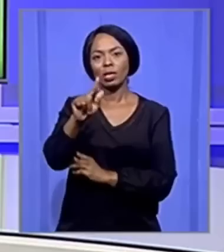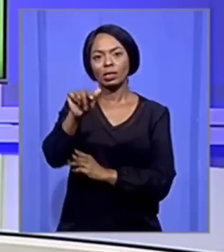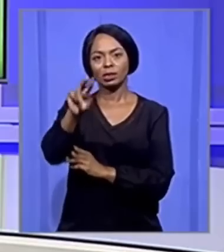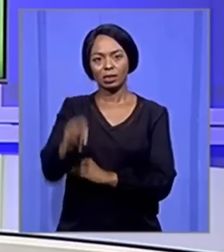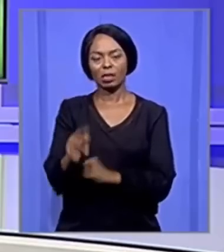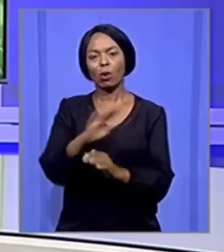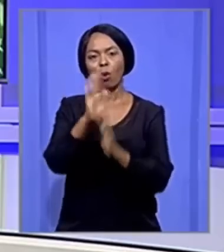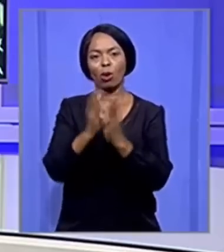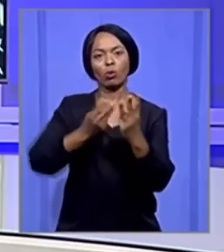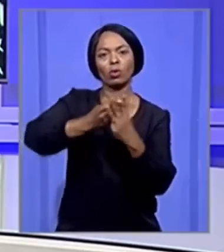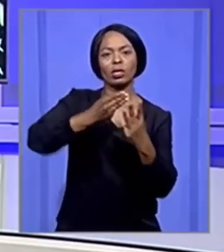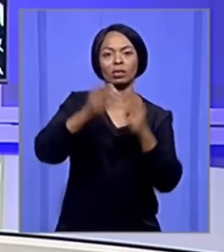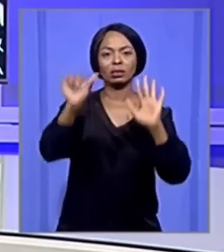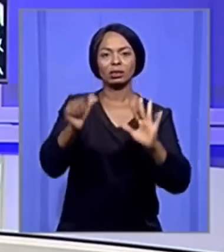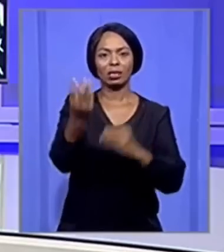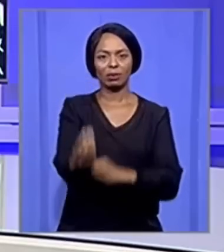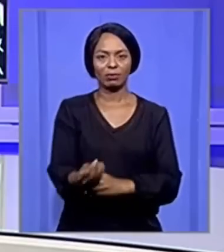le 6.